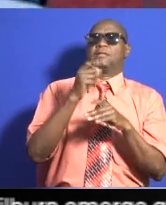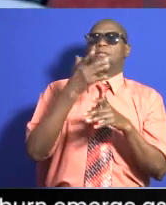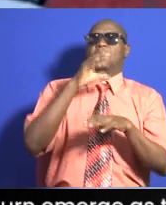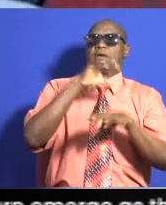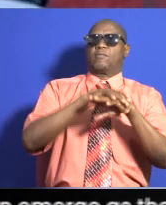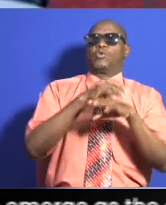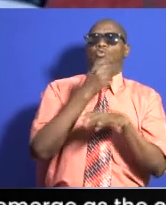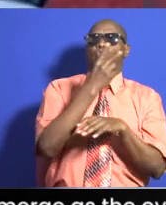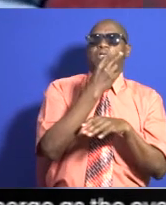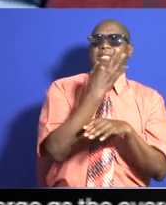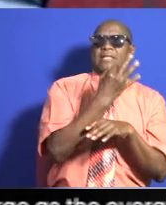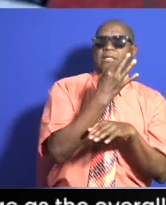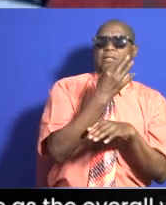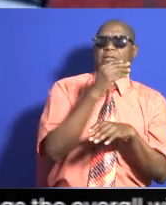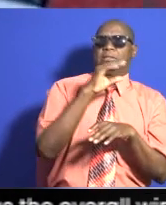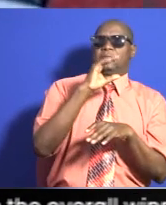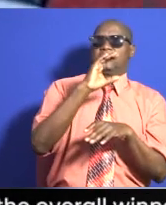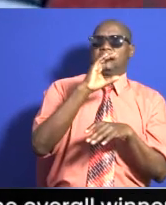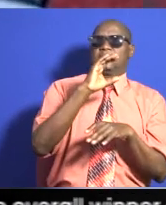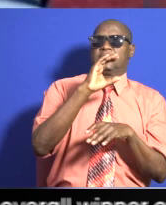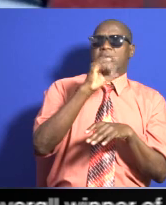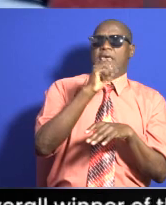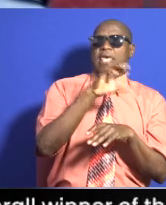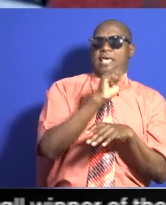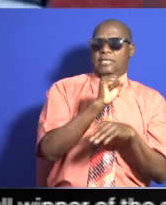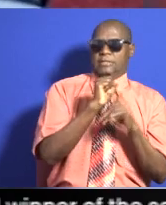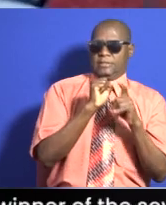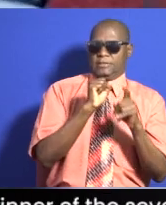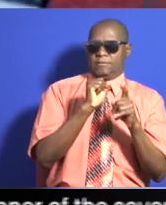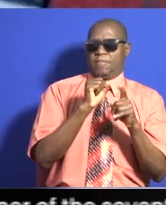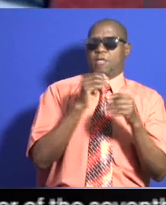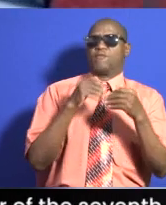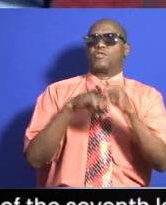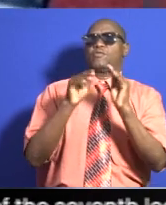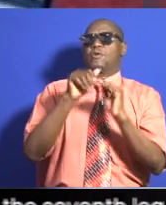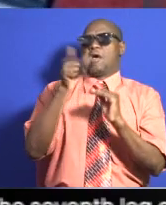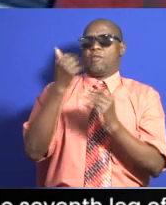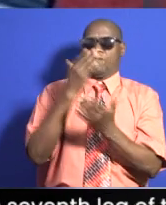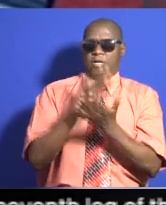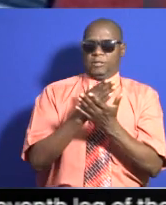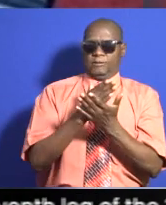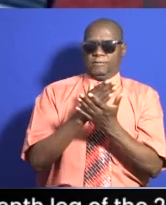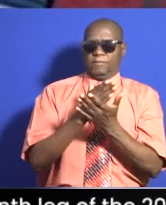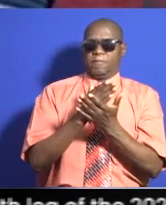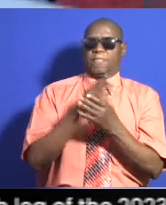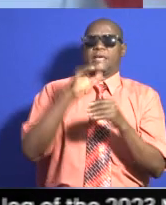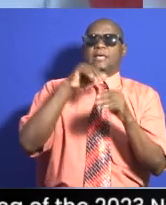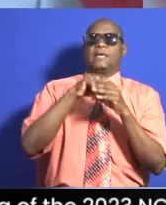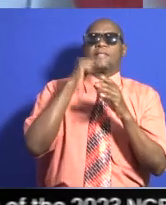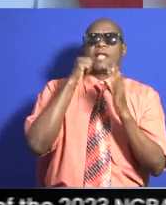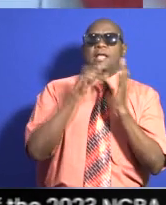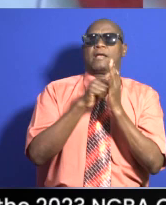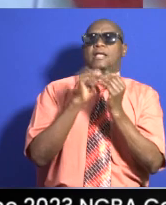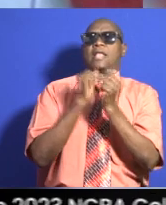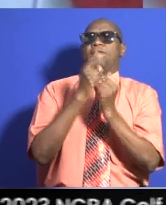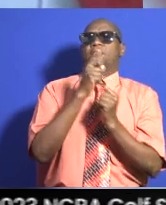23 CASs. Doubt is erased by the following other fact. In the letter of